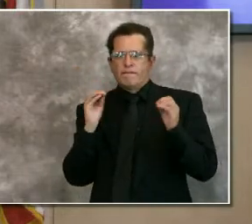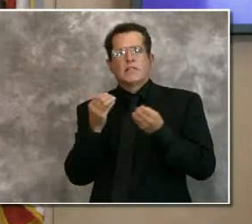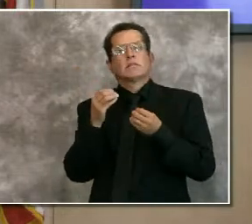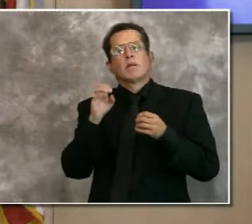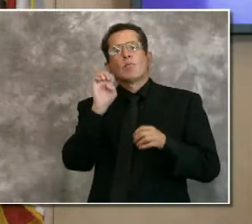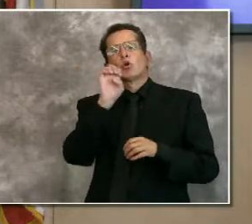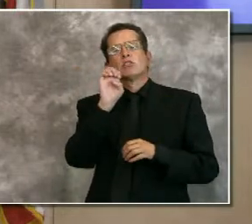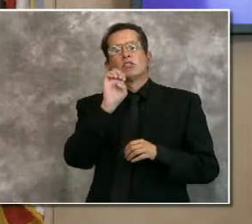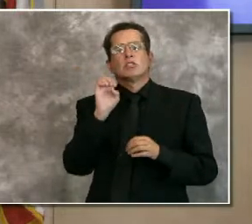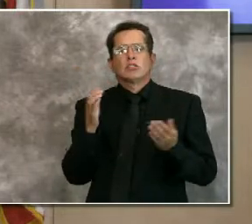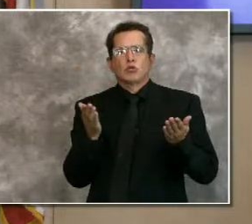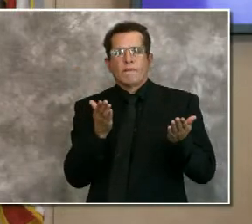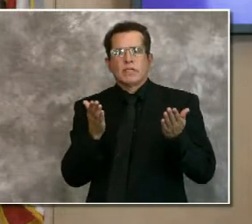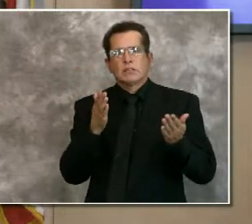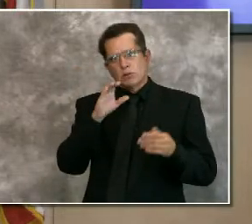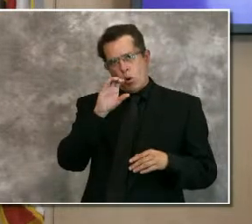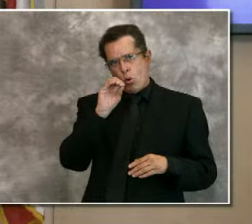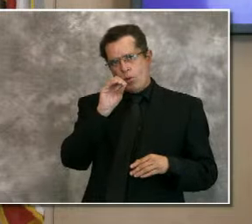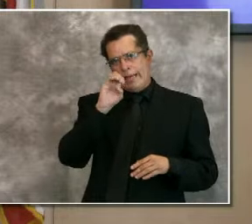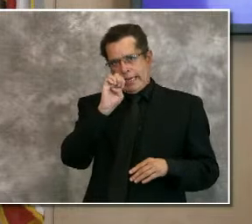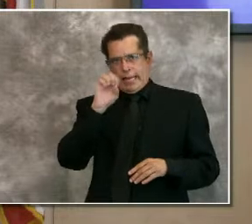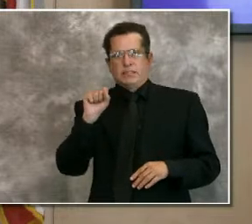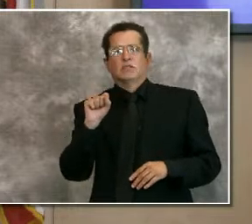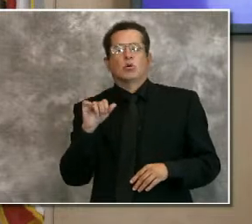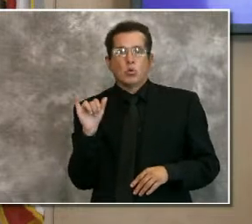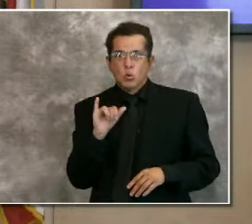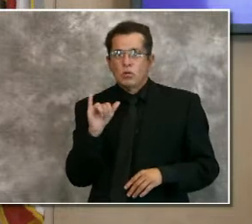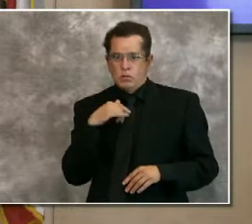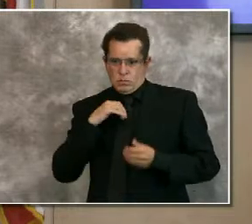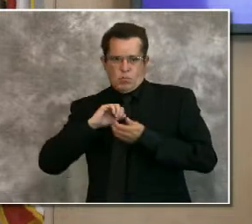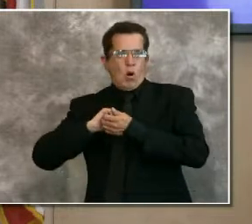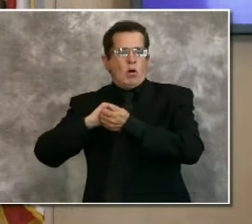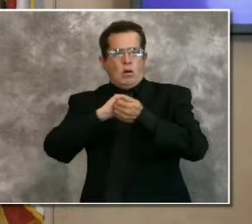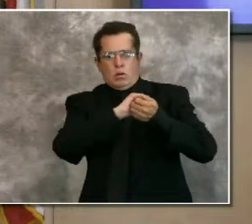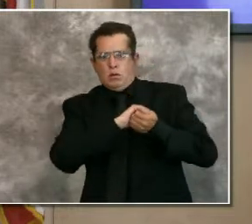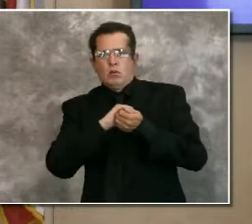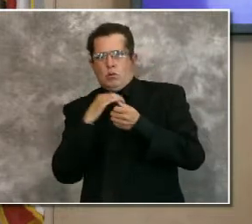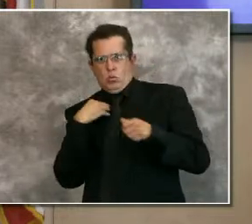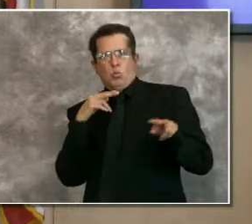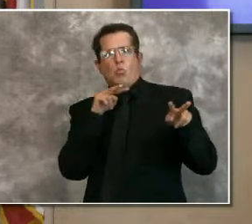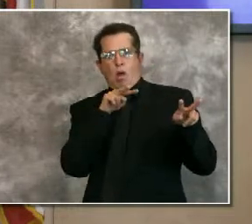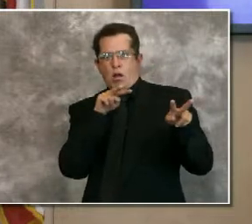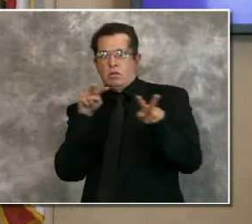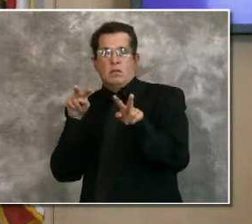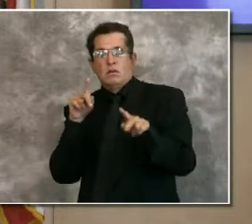Services, and others. Interestingly, the number of